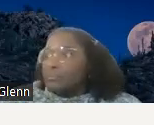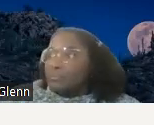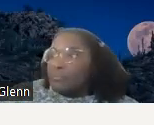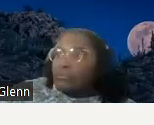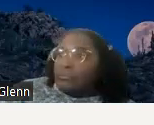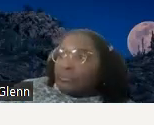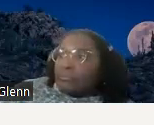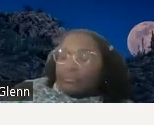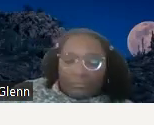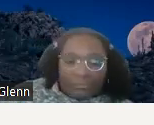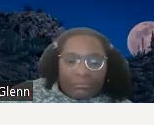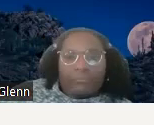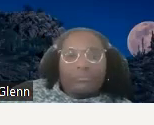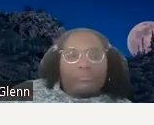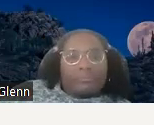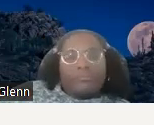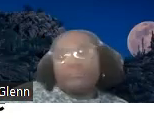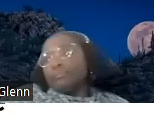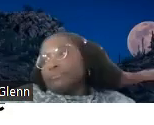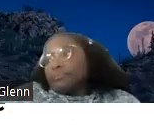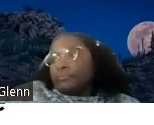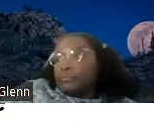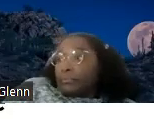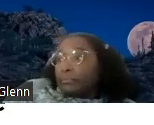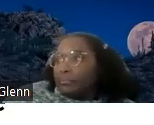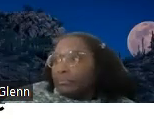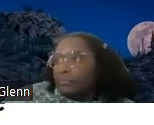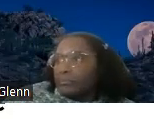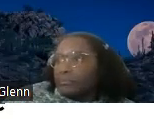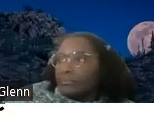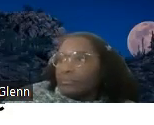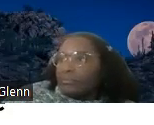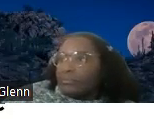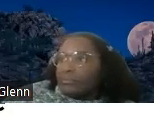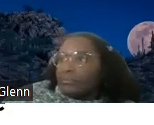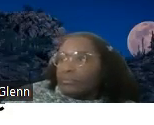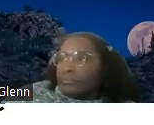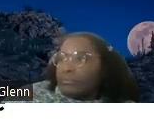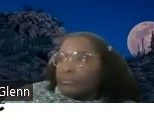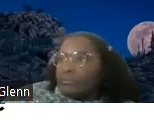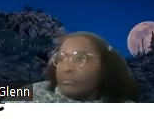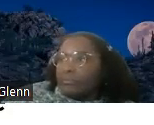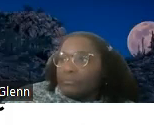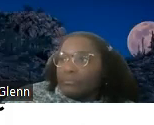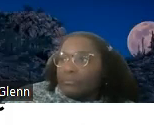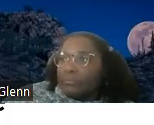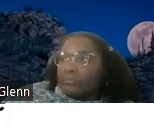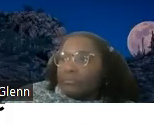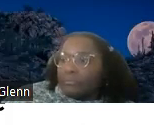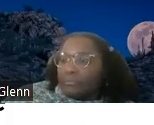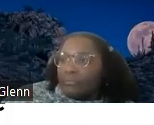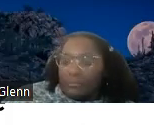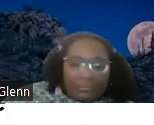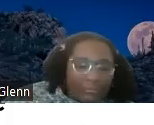agendas. We won't be using this time to add new items not previously mentioned or to discuss any items, but